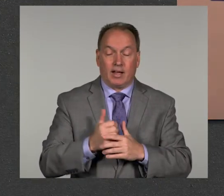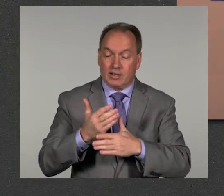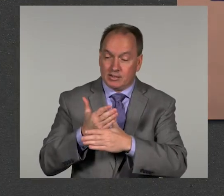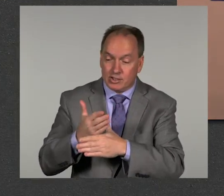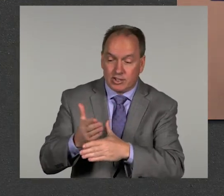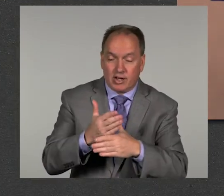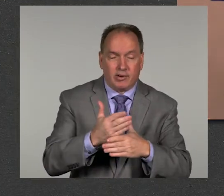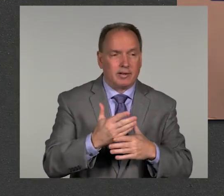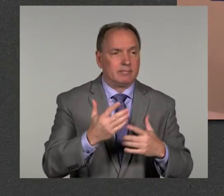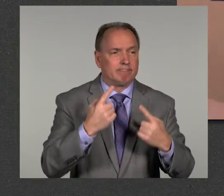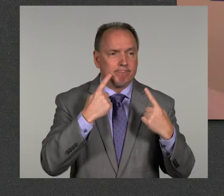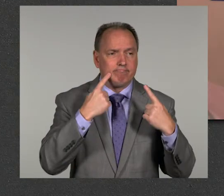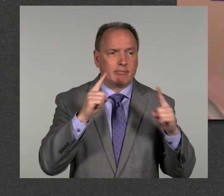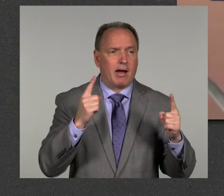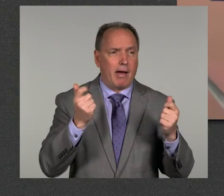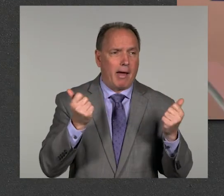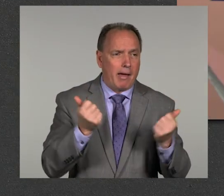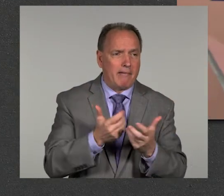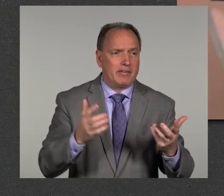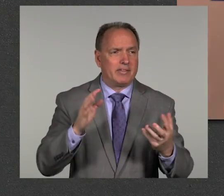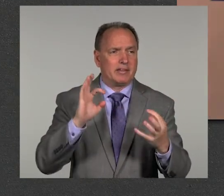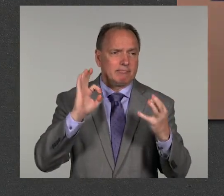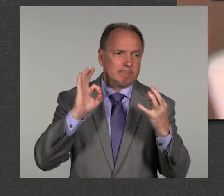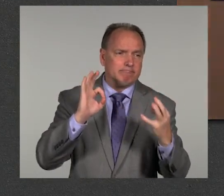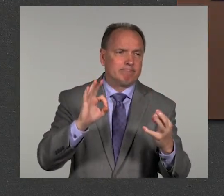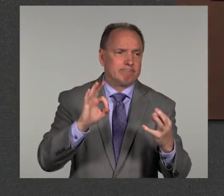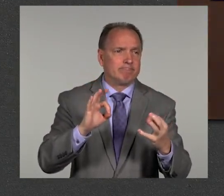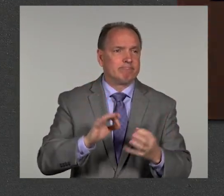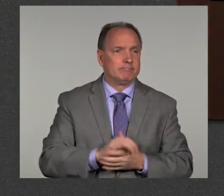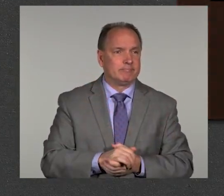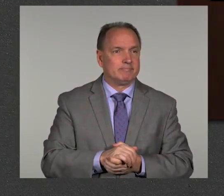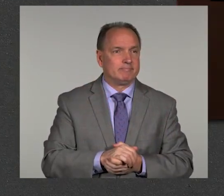And sharing made everything better.